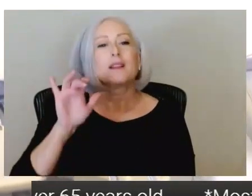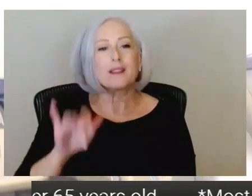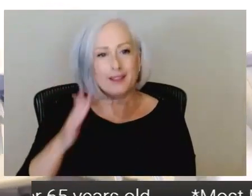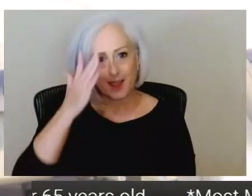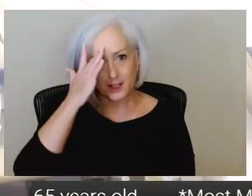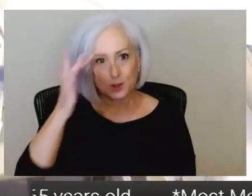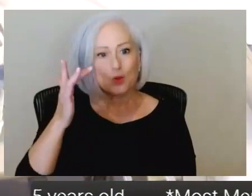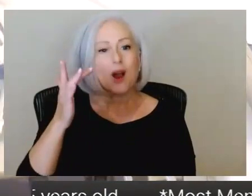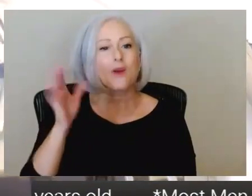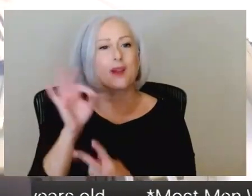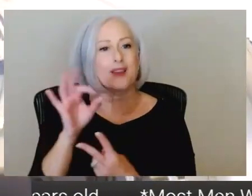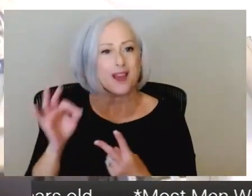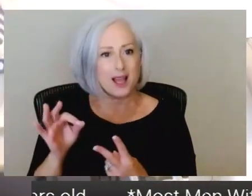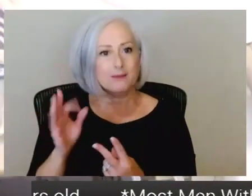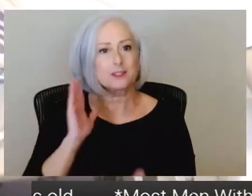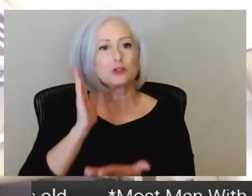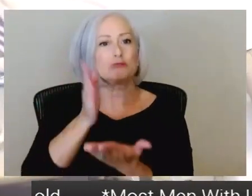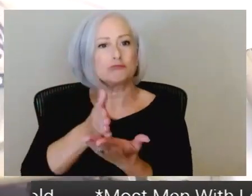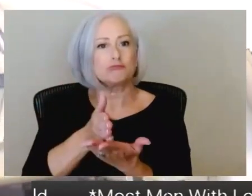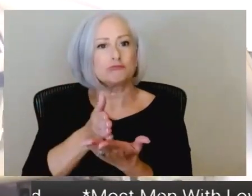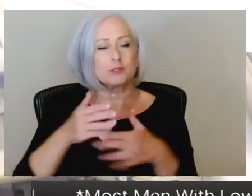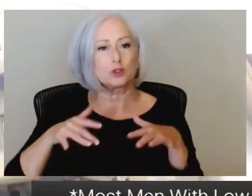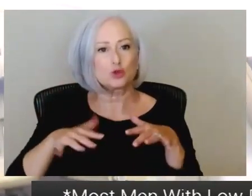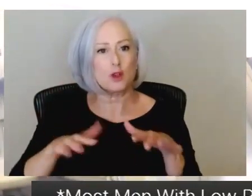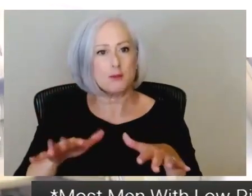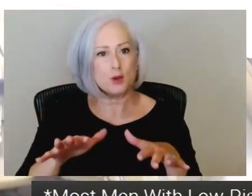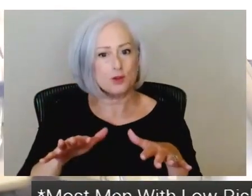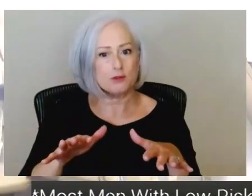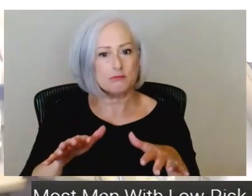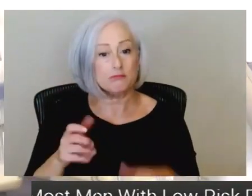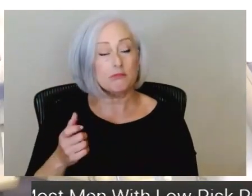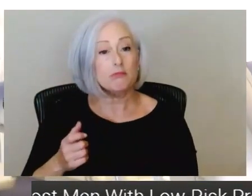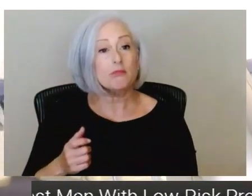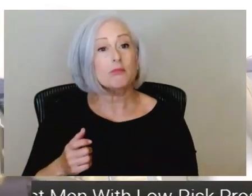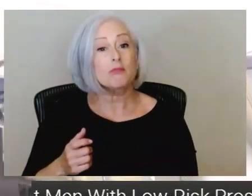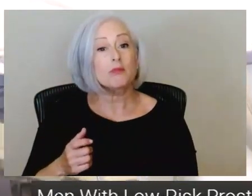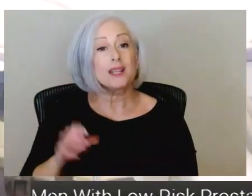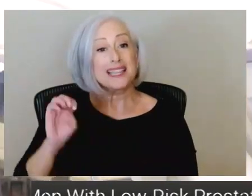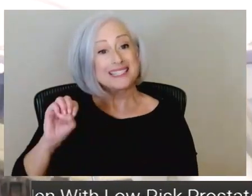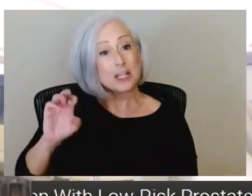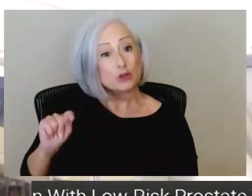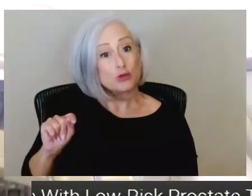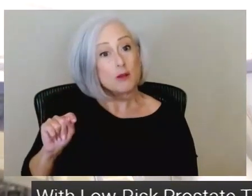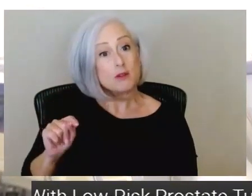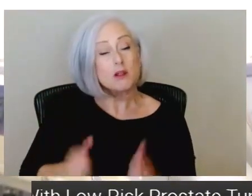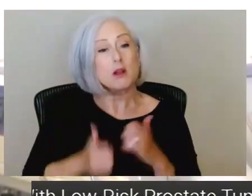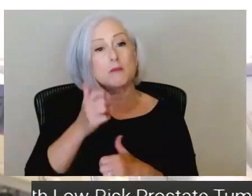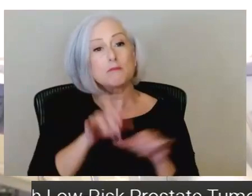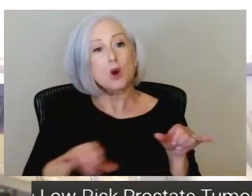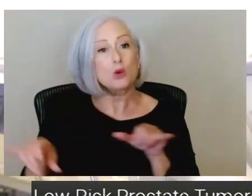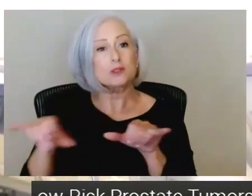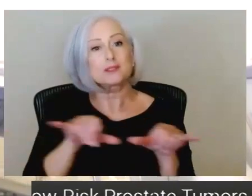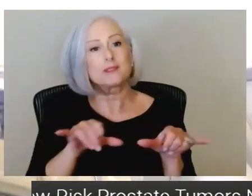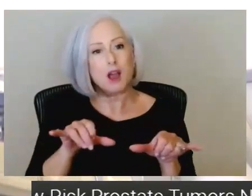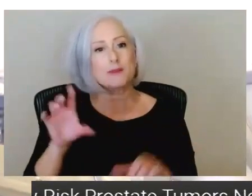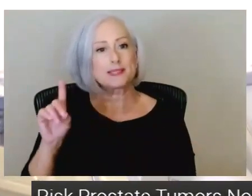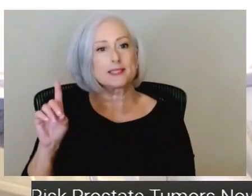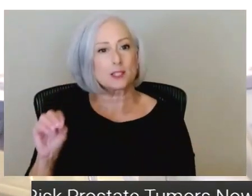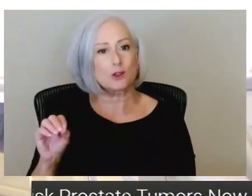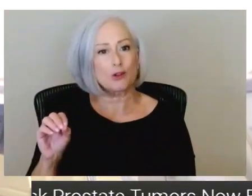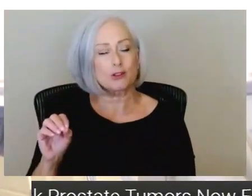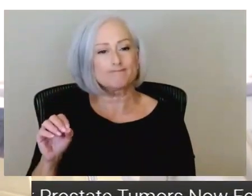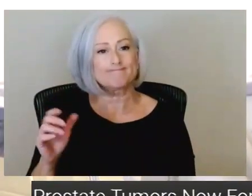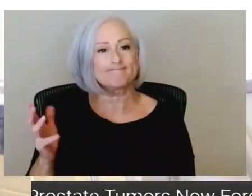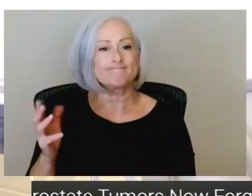tremors. It's one of the most common tremor disorders, essential tremor, and Evelyn has it. Unfortunately, it's